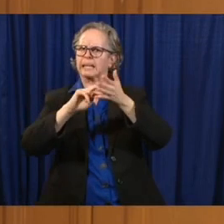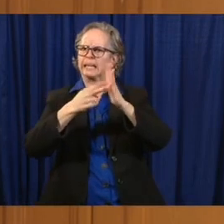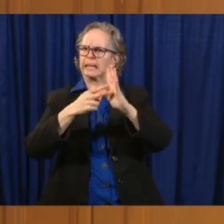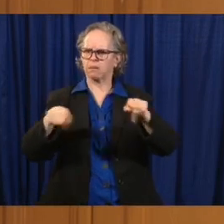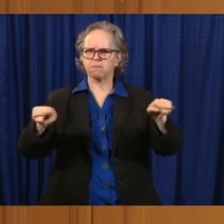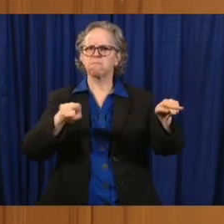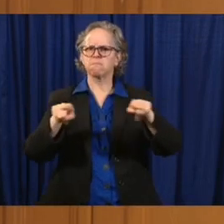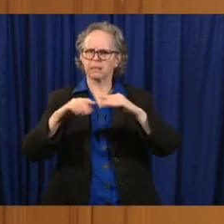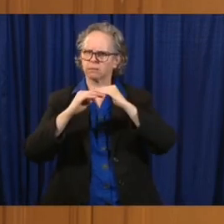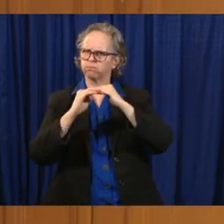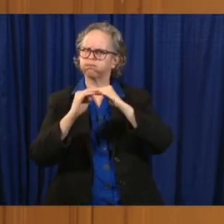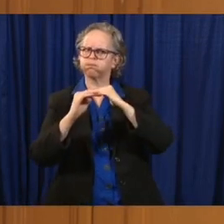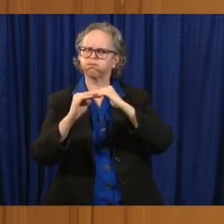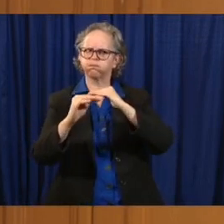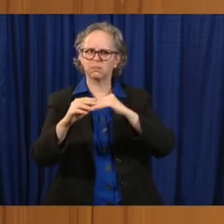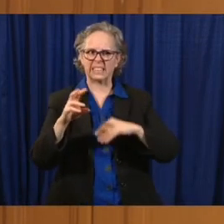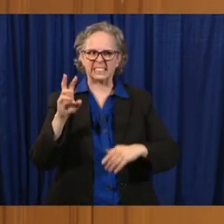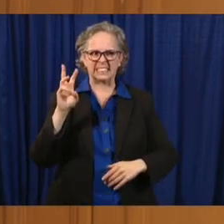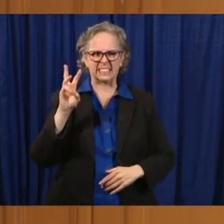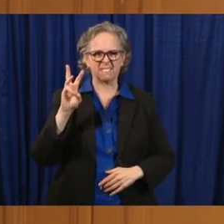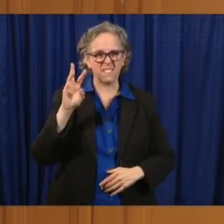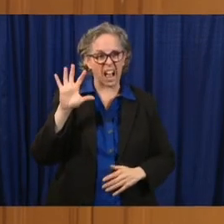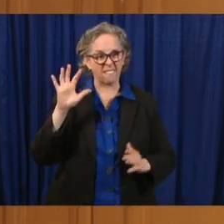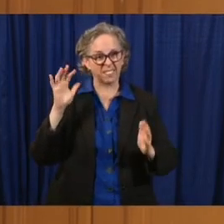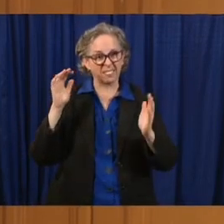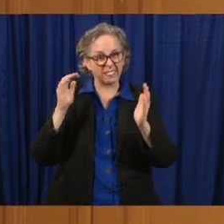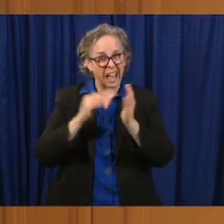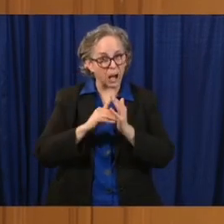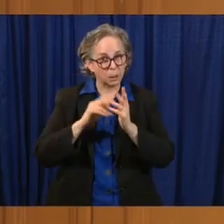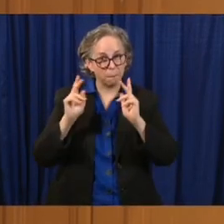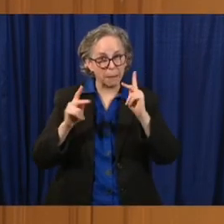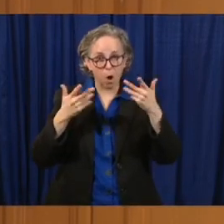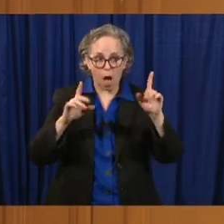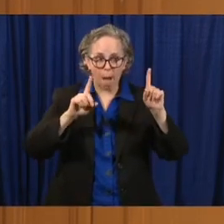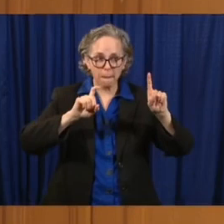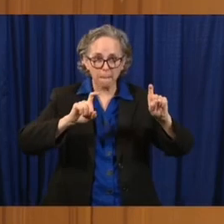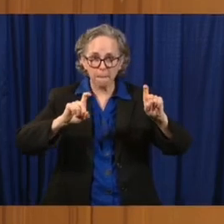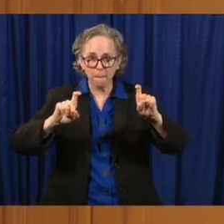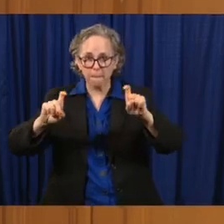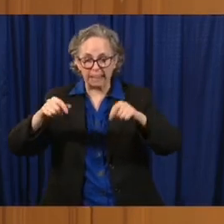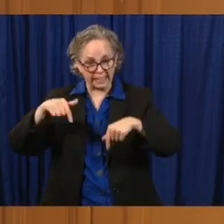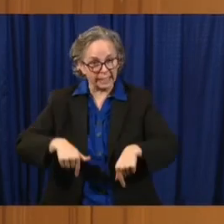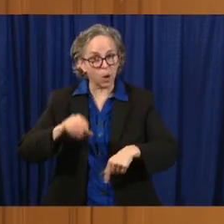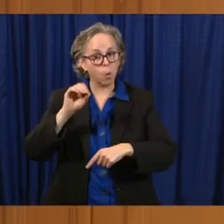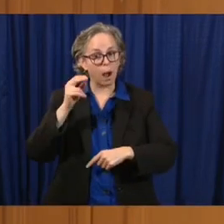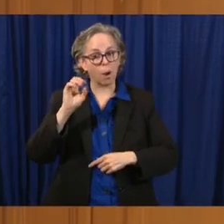65,000 tests have been done to date in the state of Ohio. Next slide.